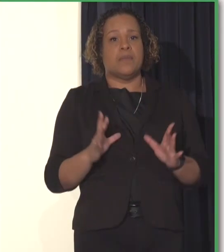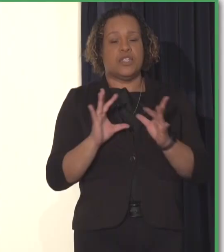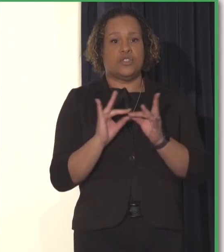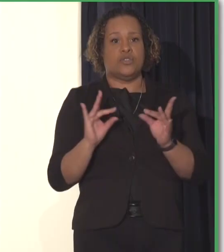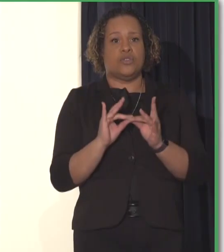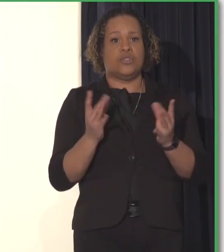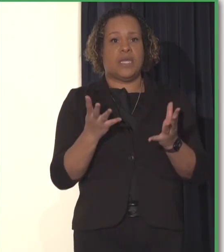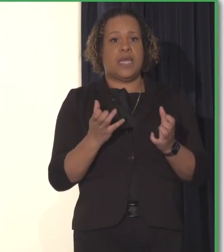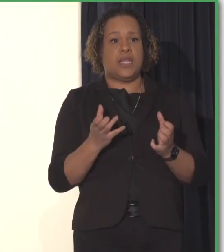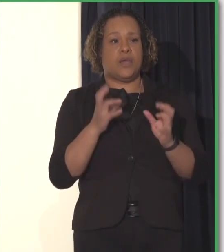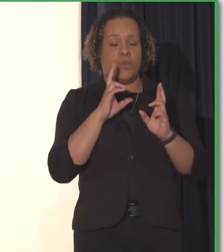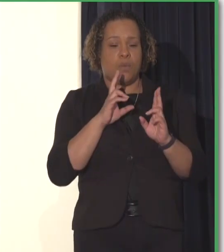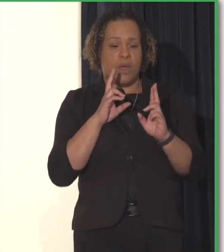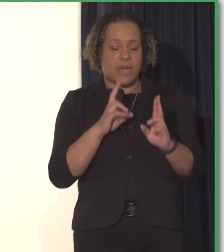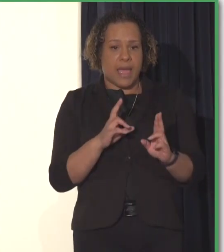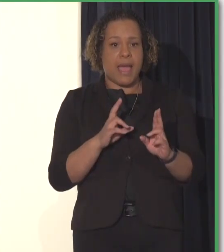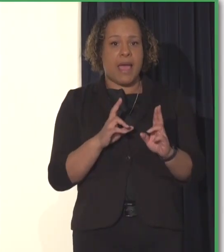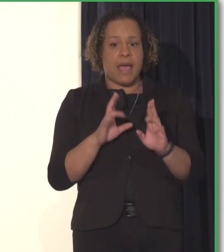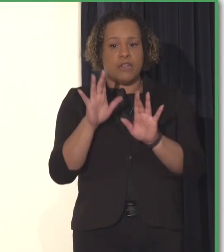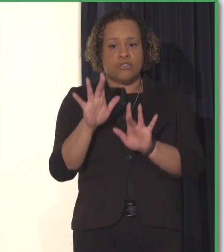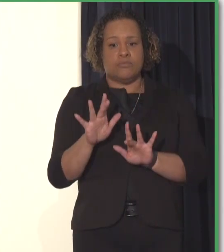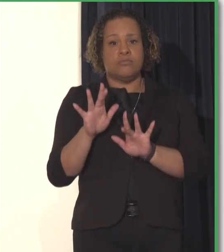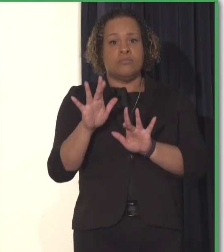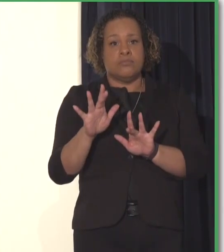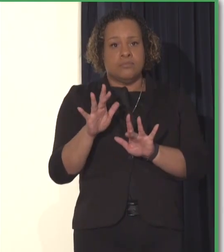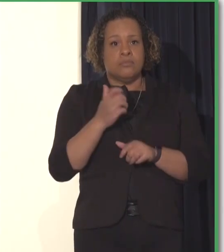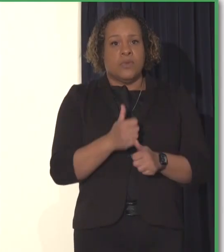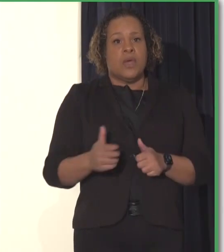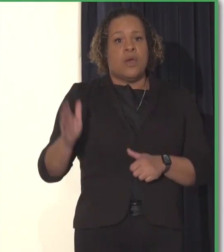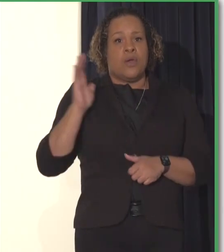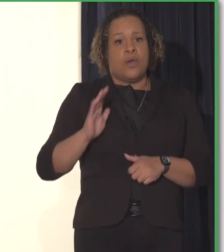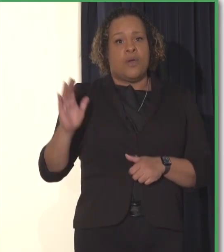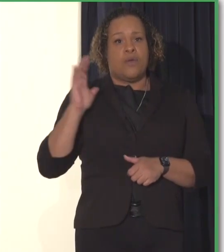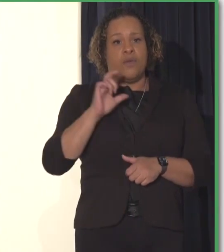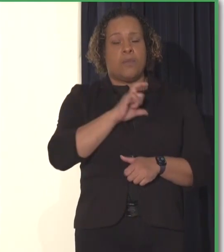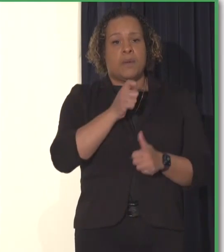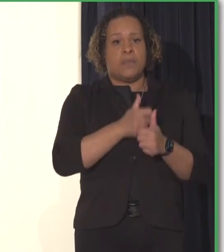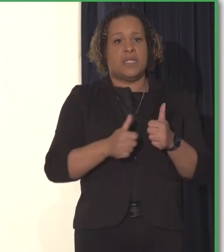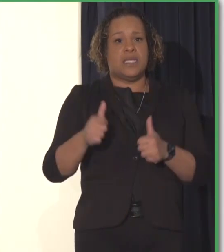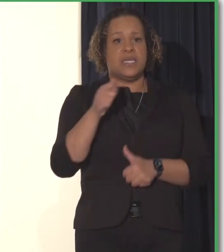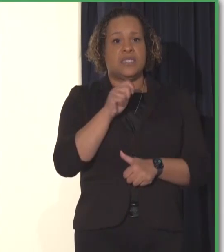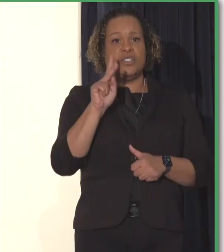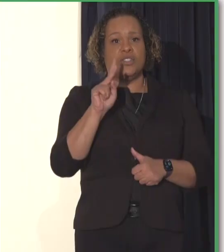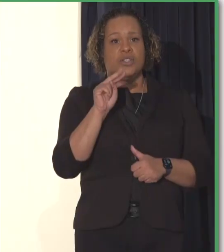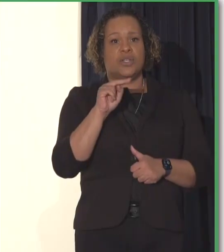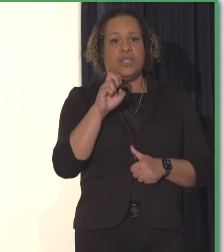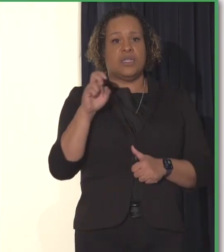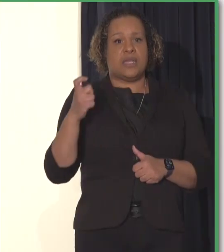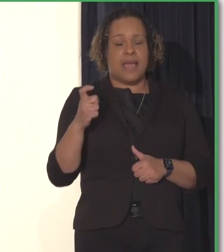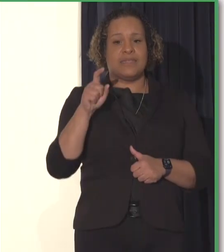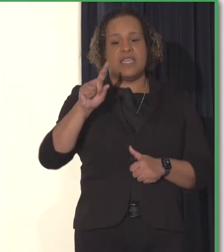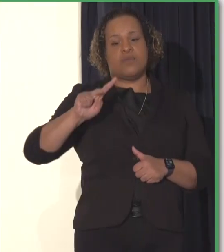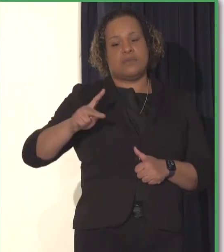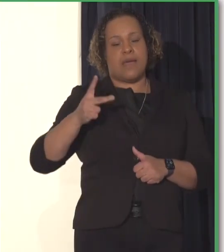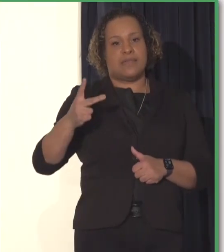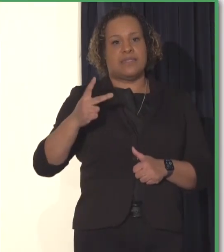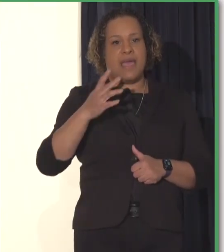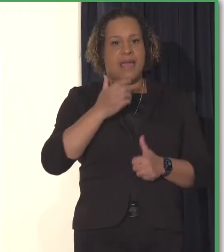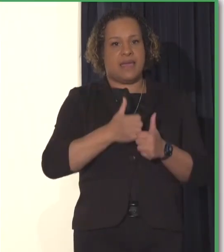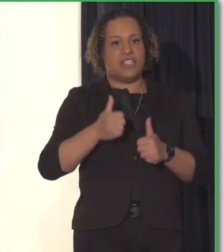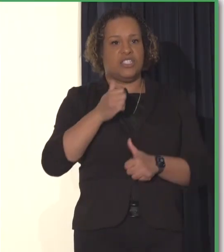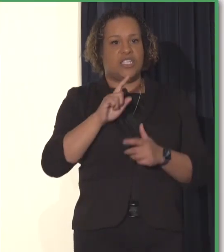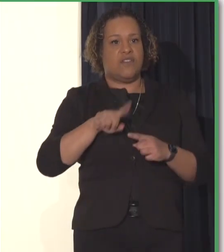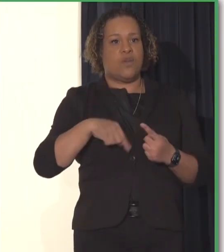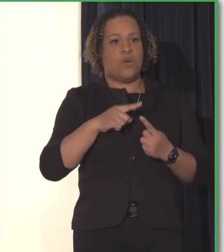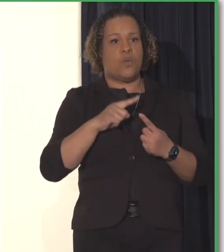to the family of former Chief of Police Stanley Knox. Let you know he was my 2nd police chief when I started this job